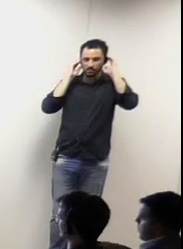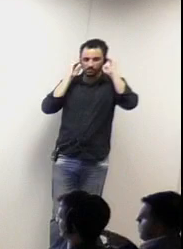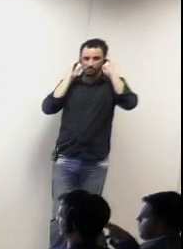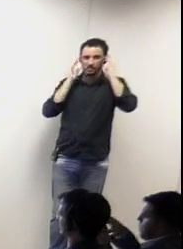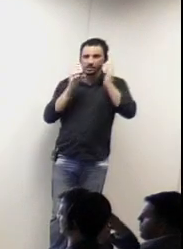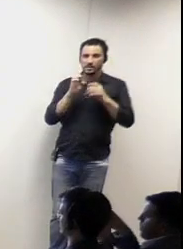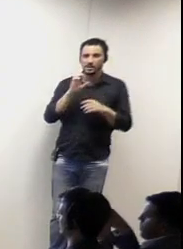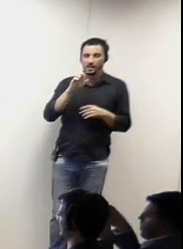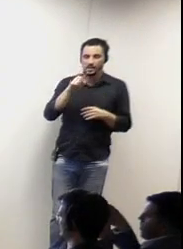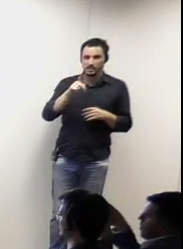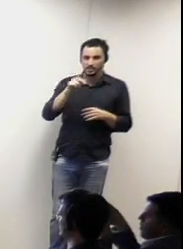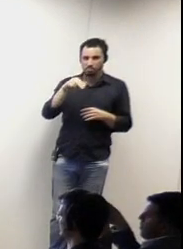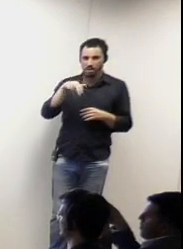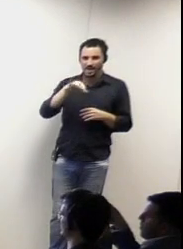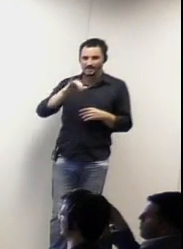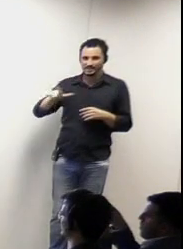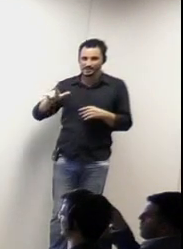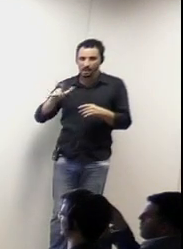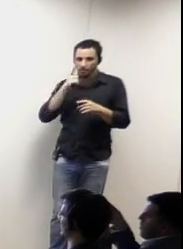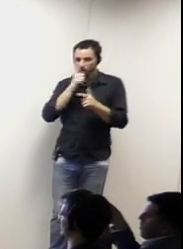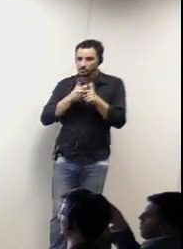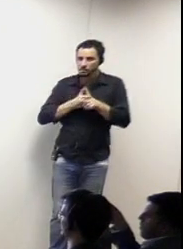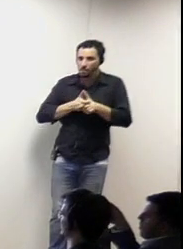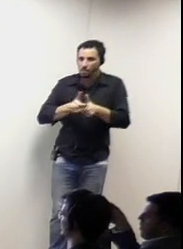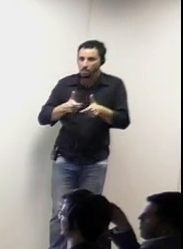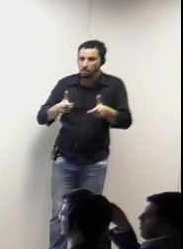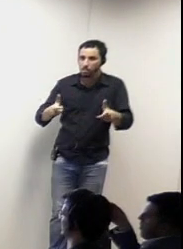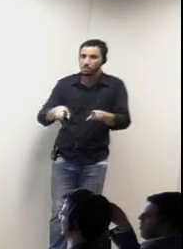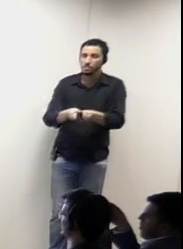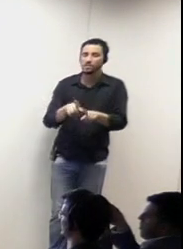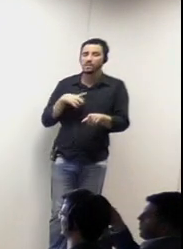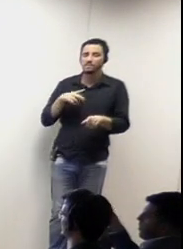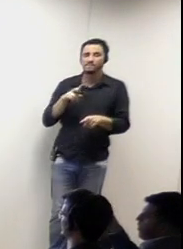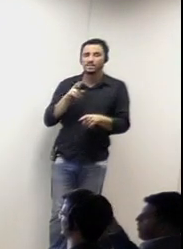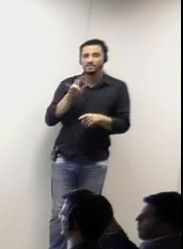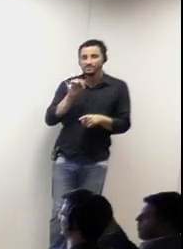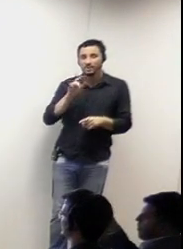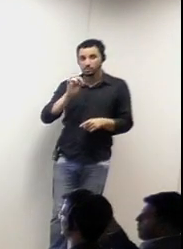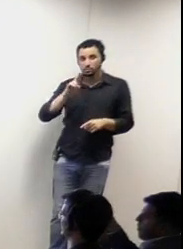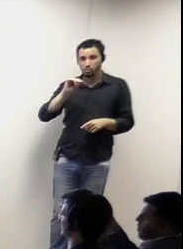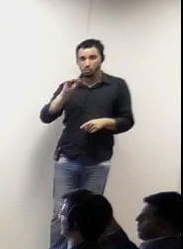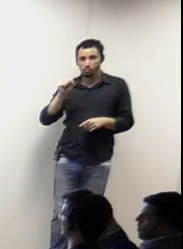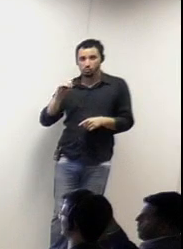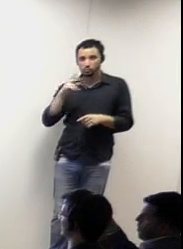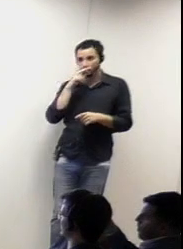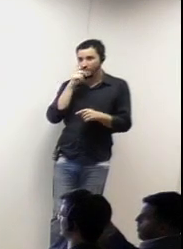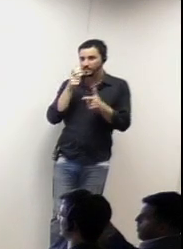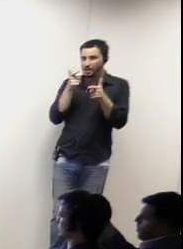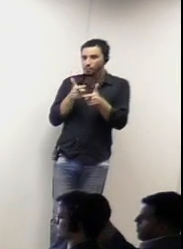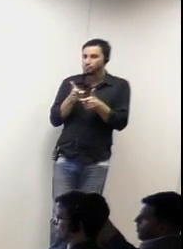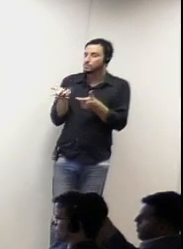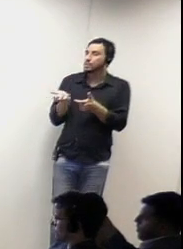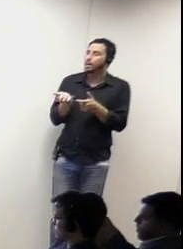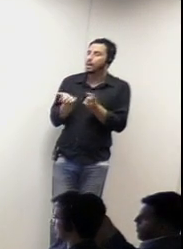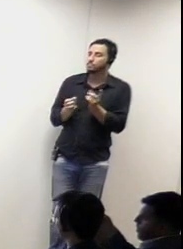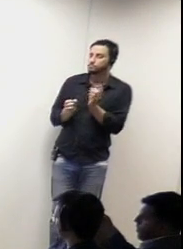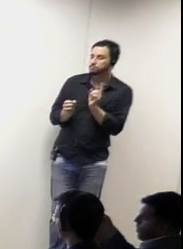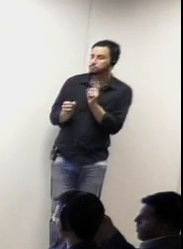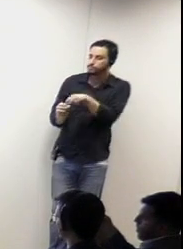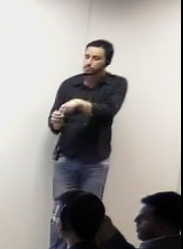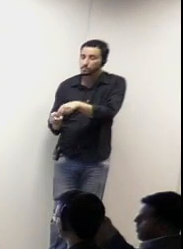And it's virtuous when it goes the way we want it to go. It depends on the problem, whether we want it to grow or